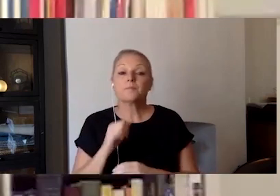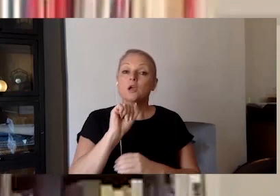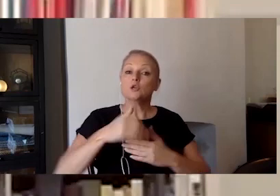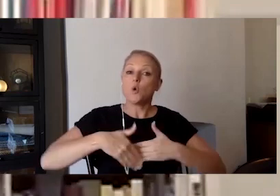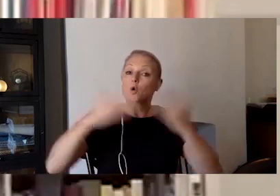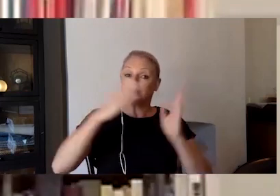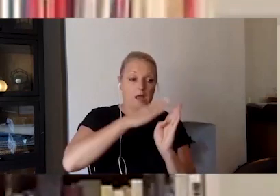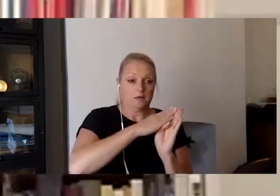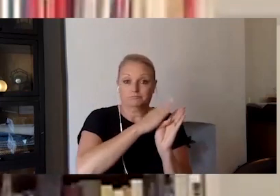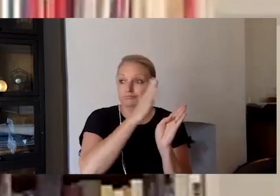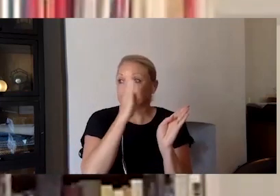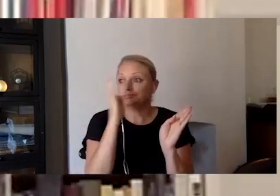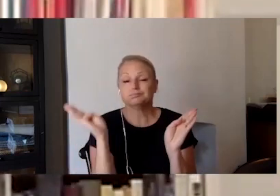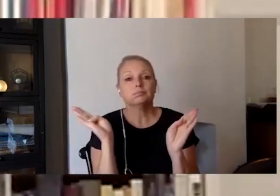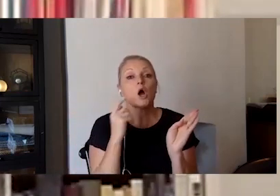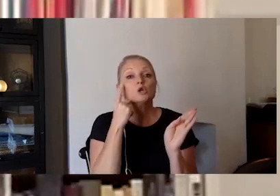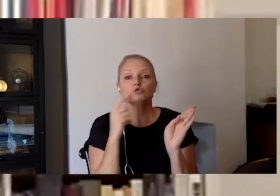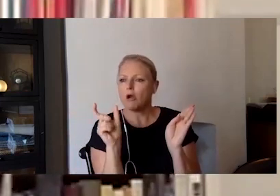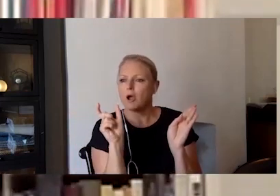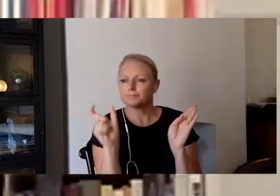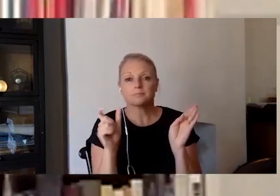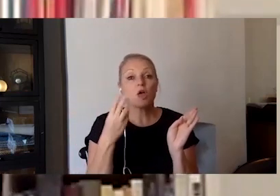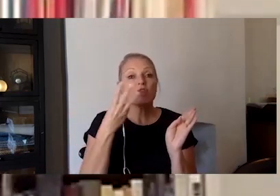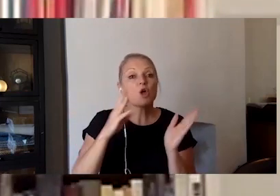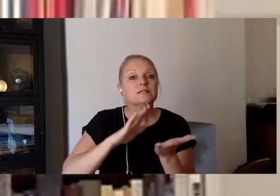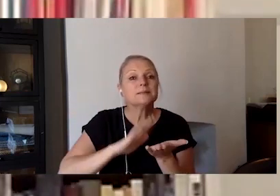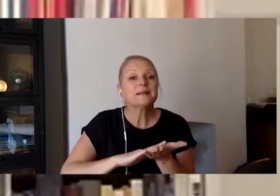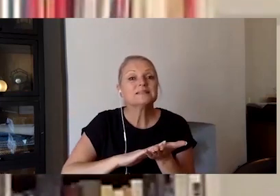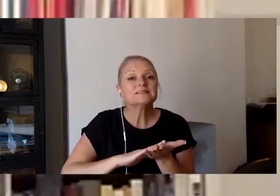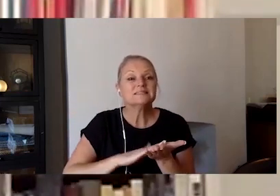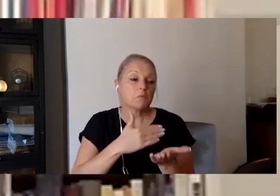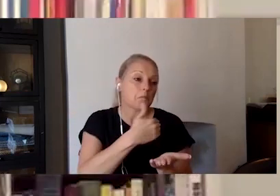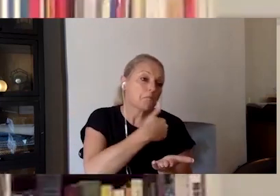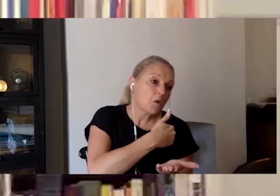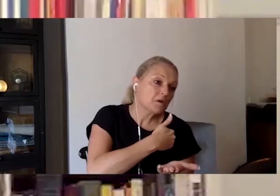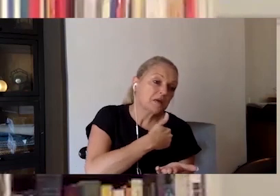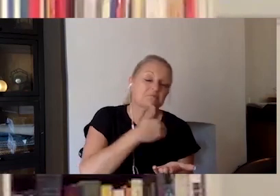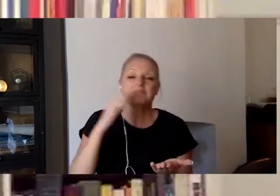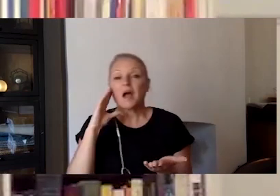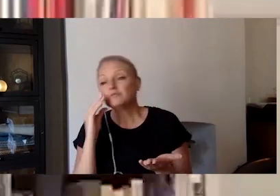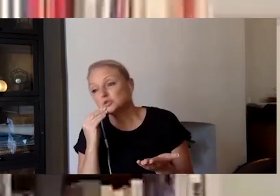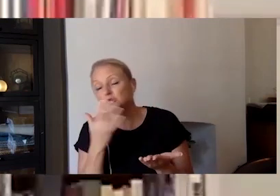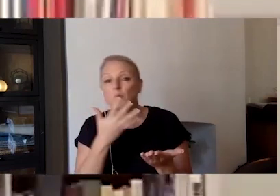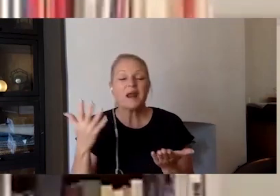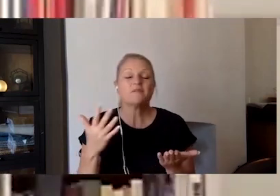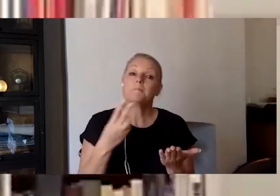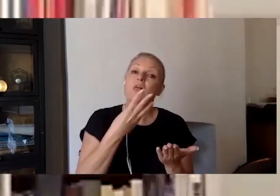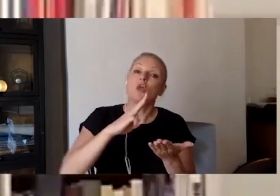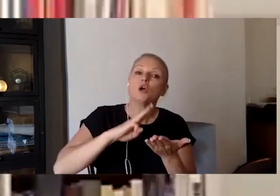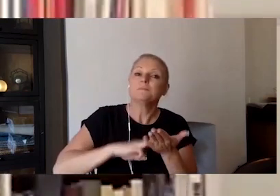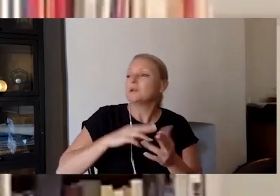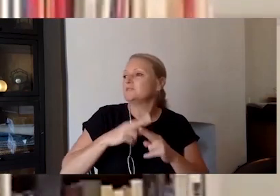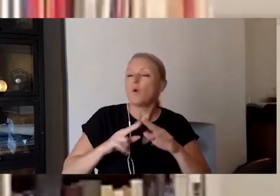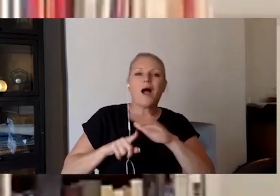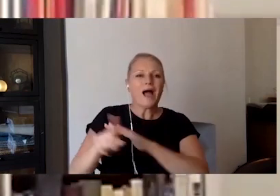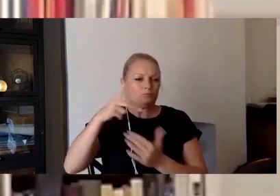physical activity into your daily routine. Either get out and go for a brisk walk or a run, or download an app and exercise